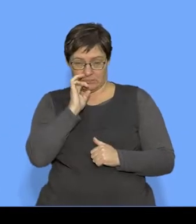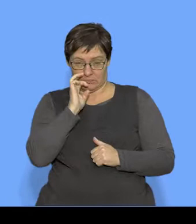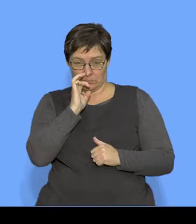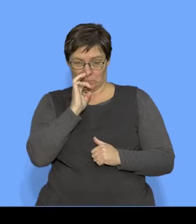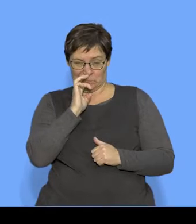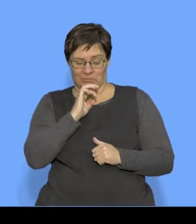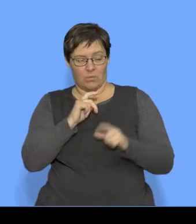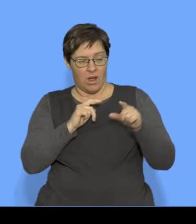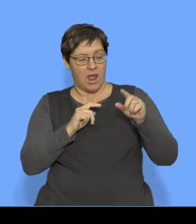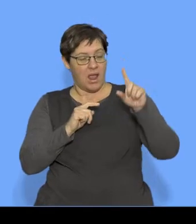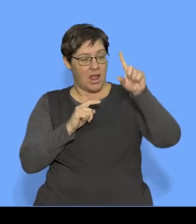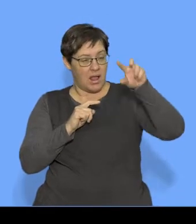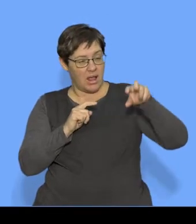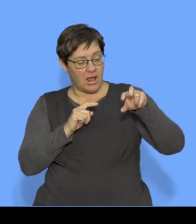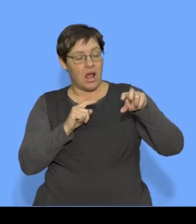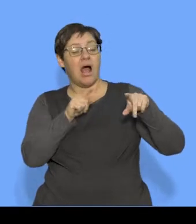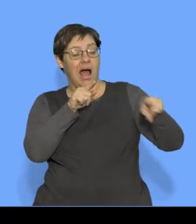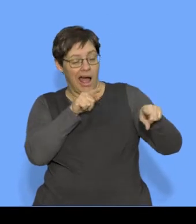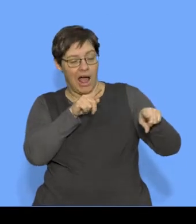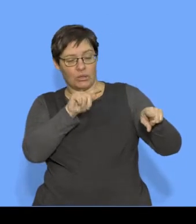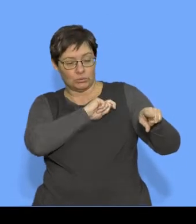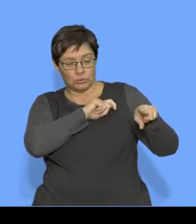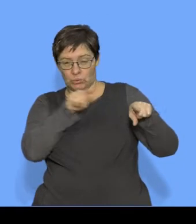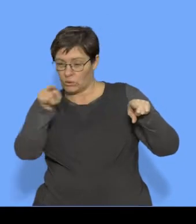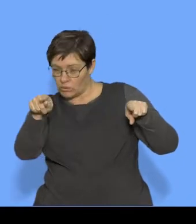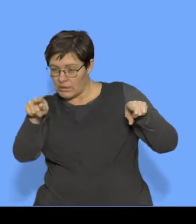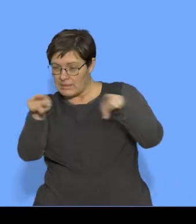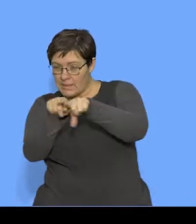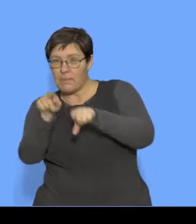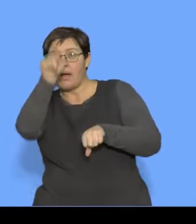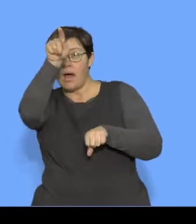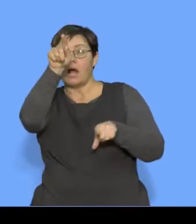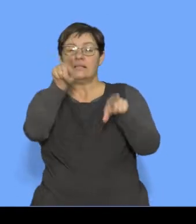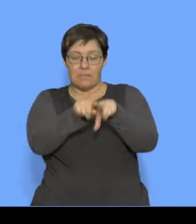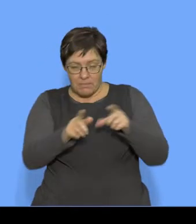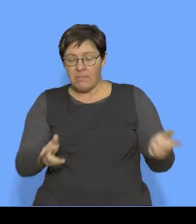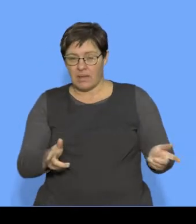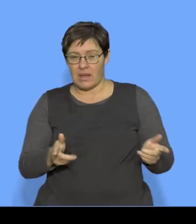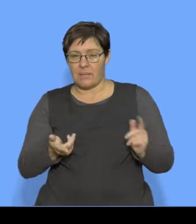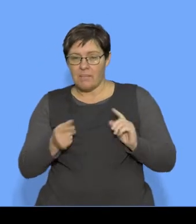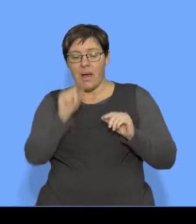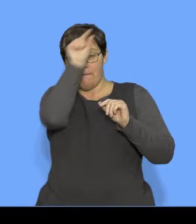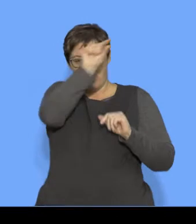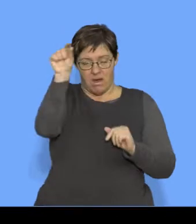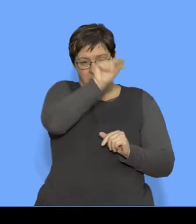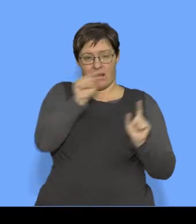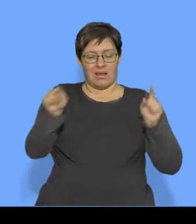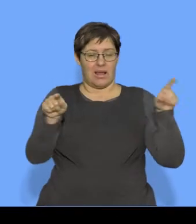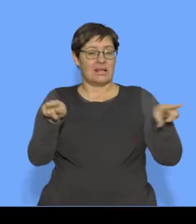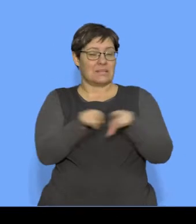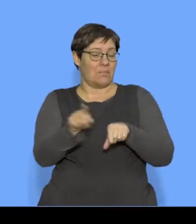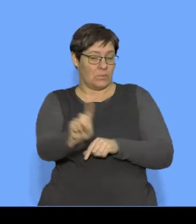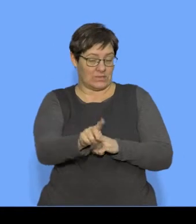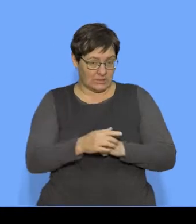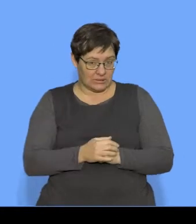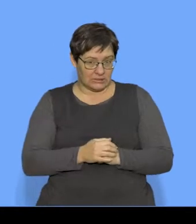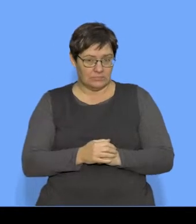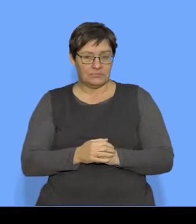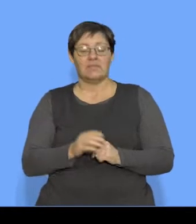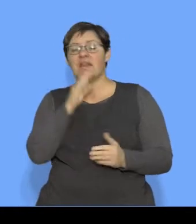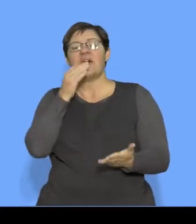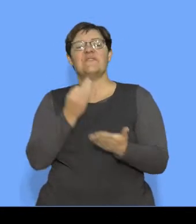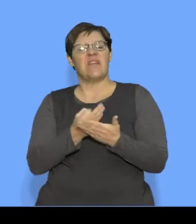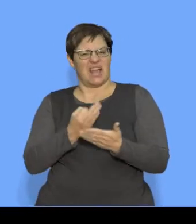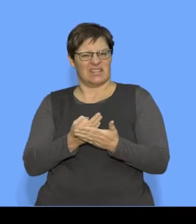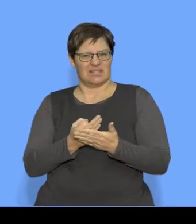that is given as a fact needs to be seen on the diagram. Then you mark the implicit facts. These